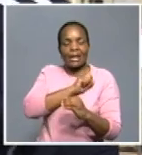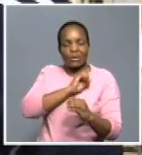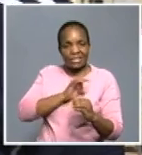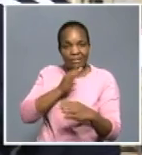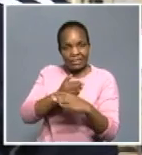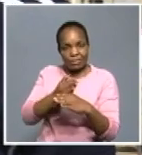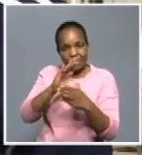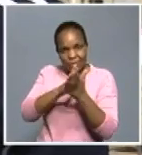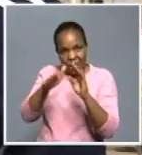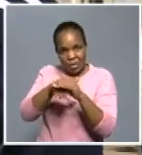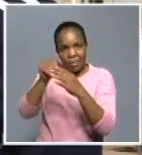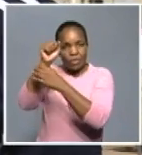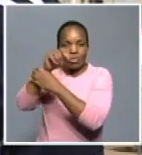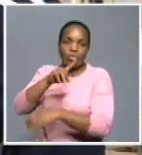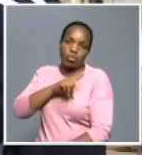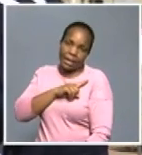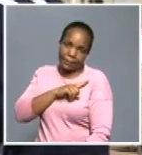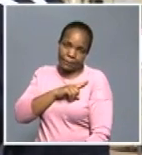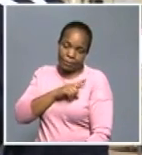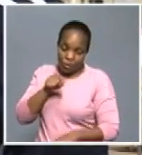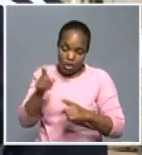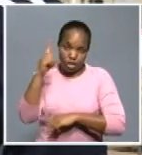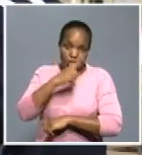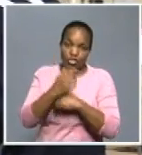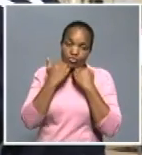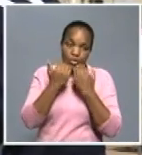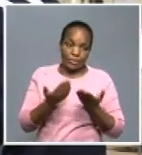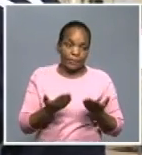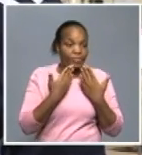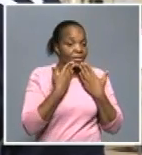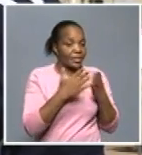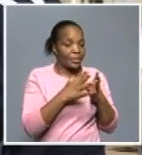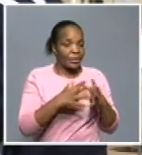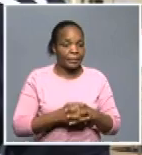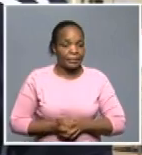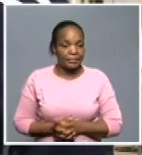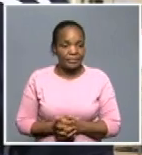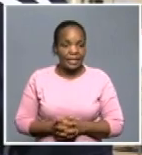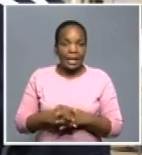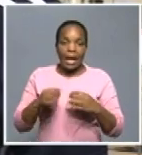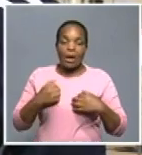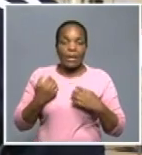their rights are also being catered for. Thank you so much once again, Rosey, from my